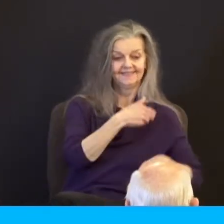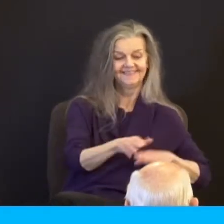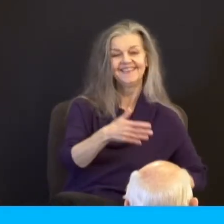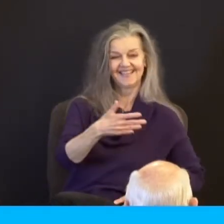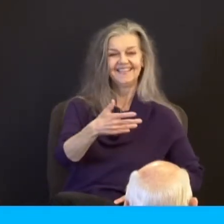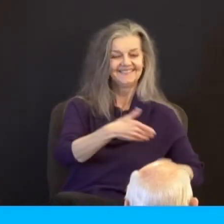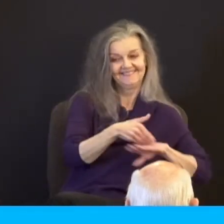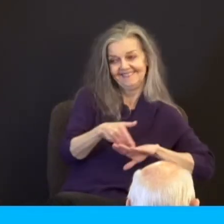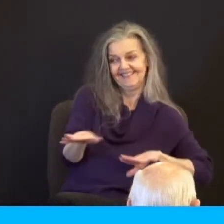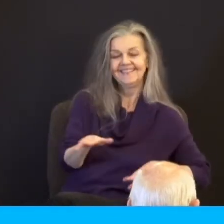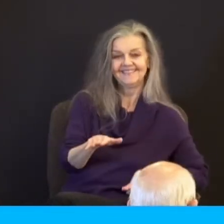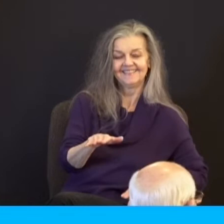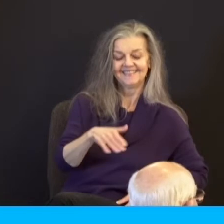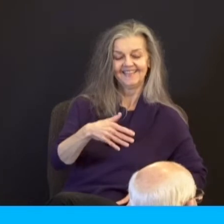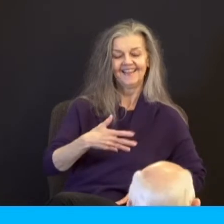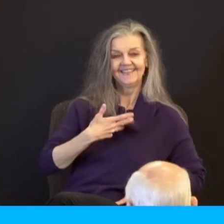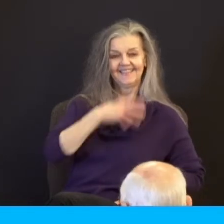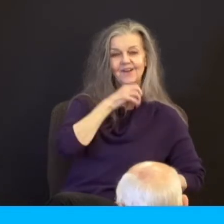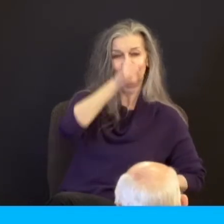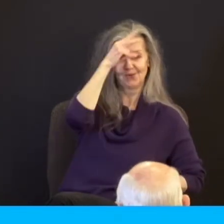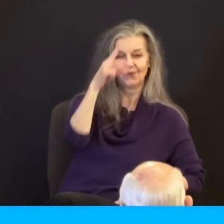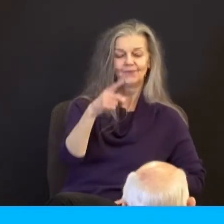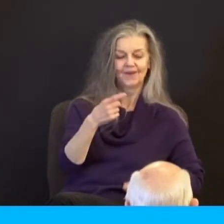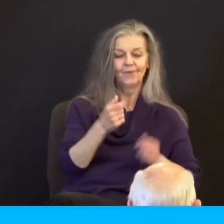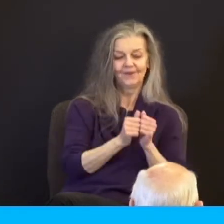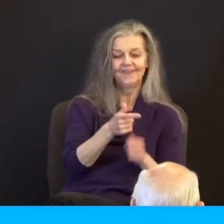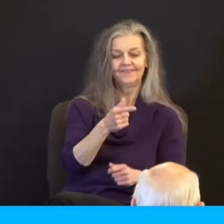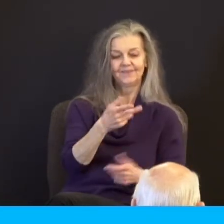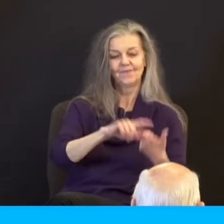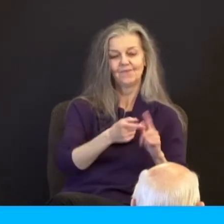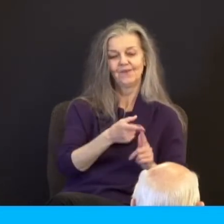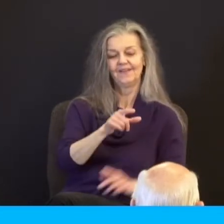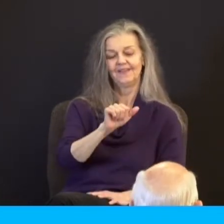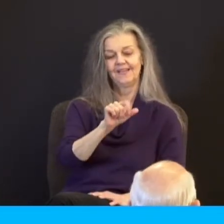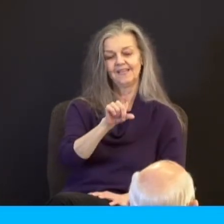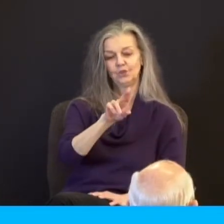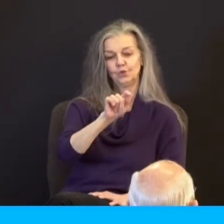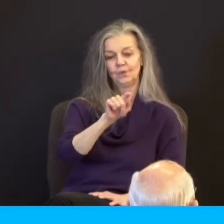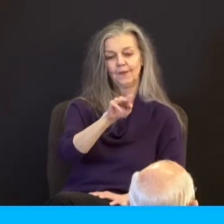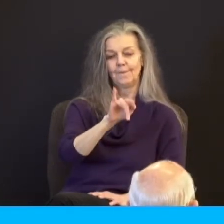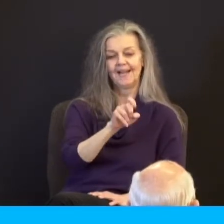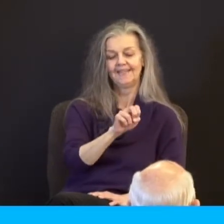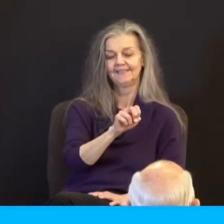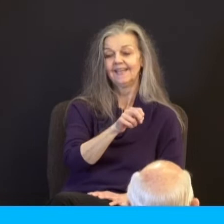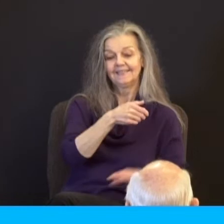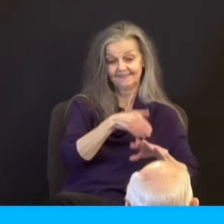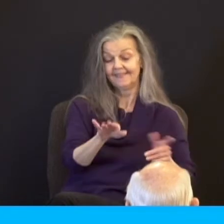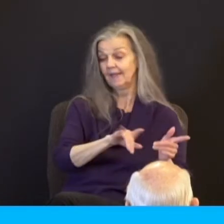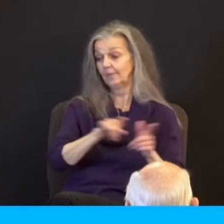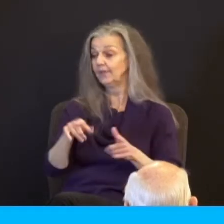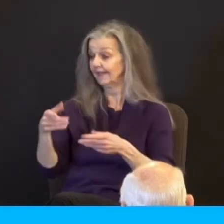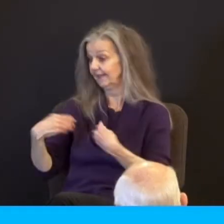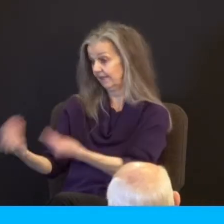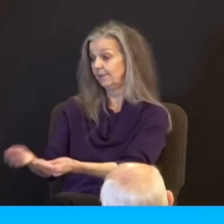his friend, I have parentheses around that, friend, the Adullamite, who clearly is not a good influence, to receive his pledge from the woman's